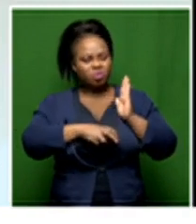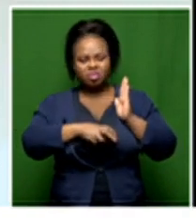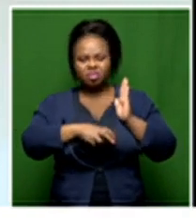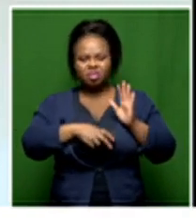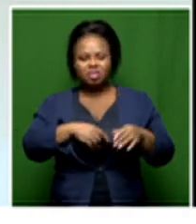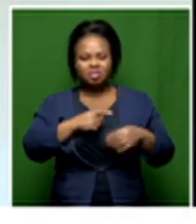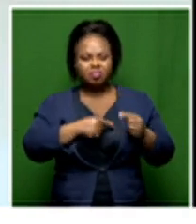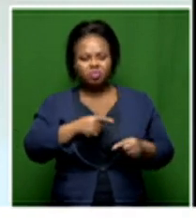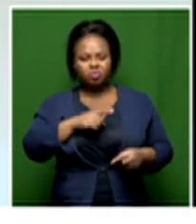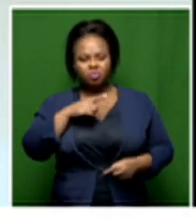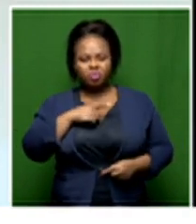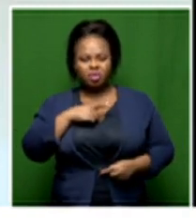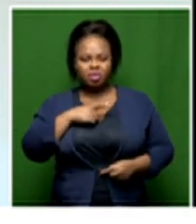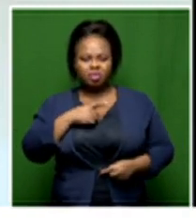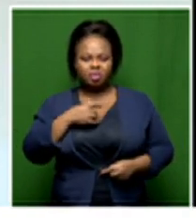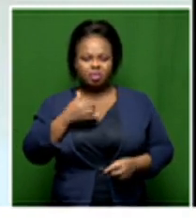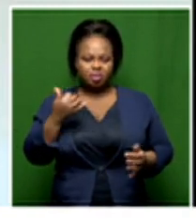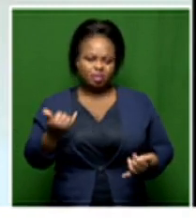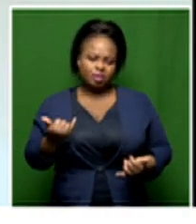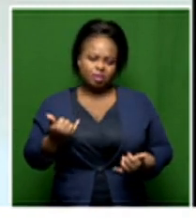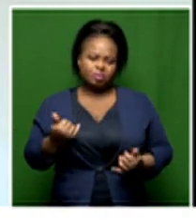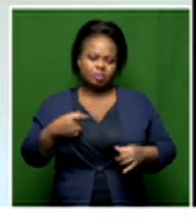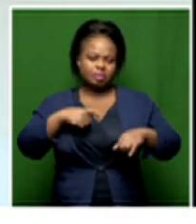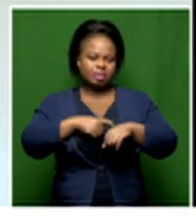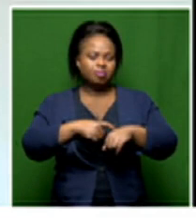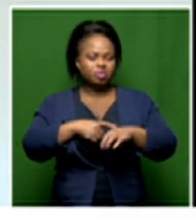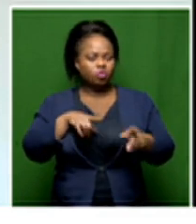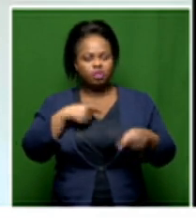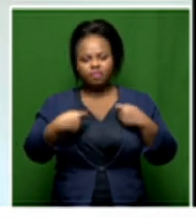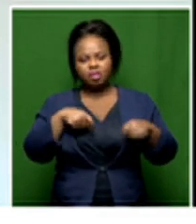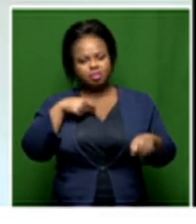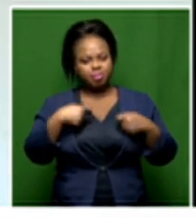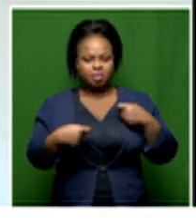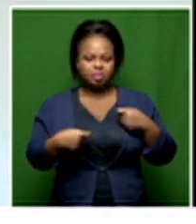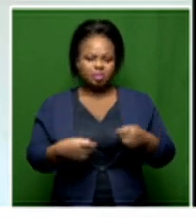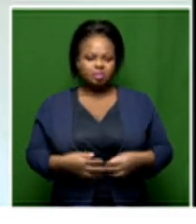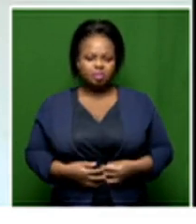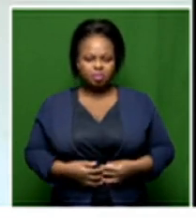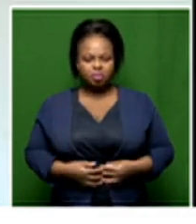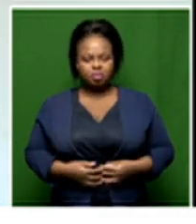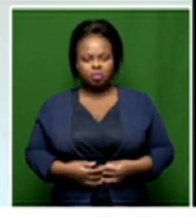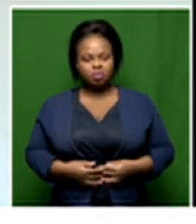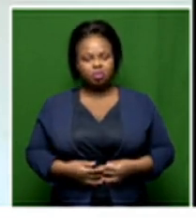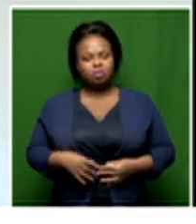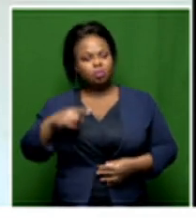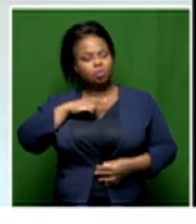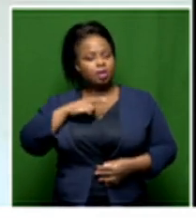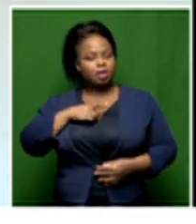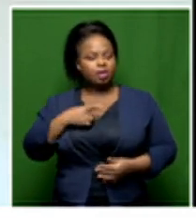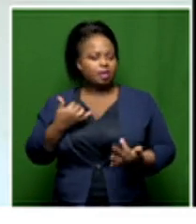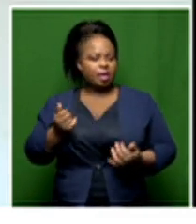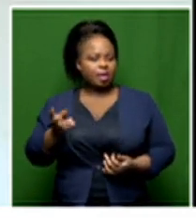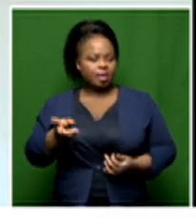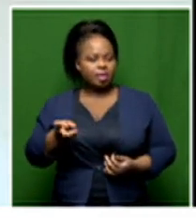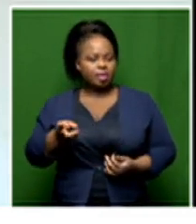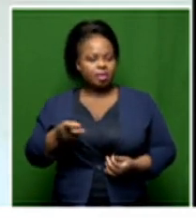It's a time of extreme flexibility and making decisions on the fly, but